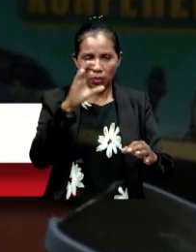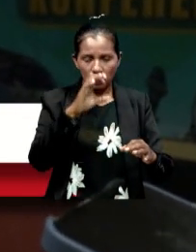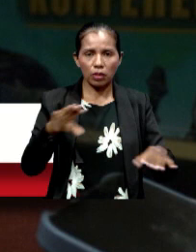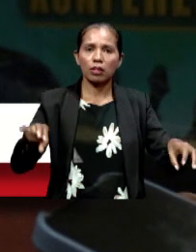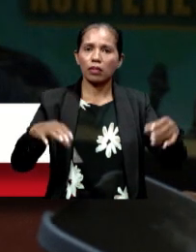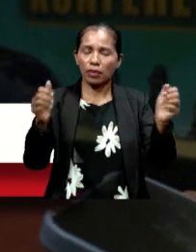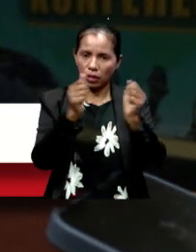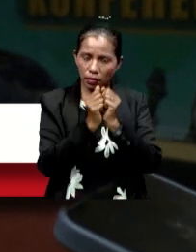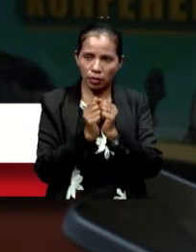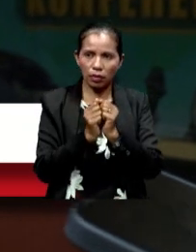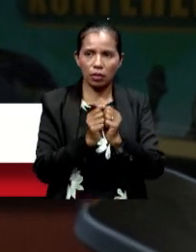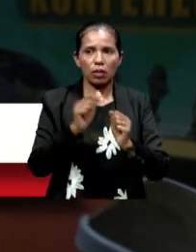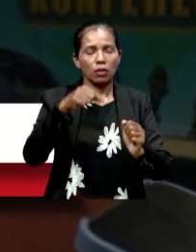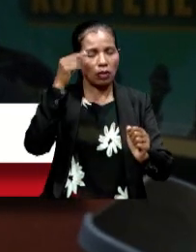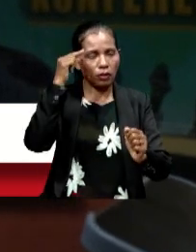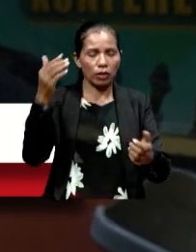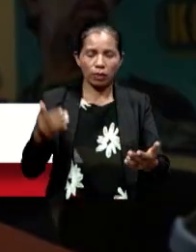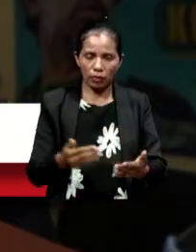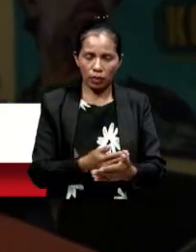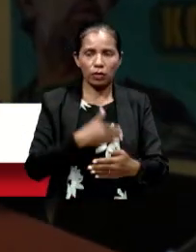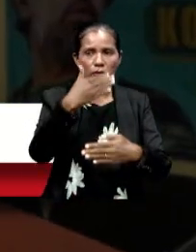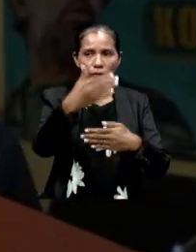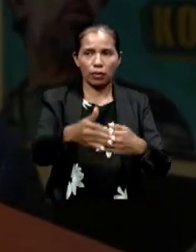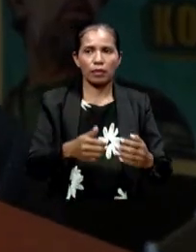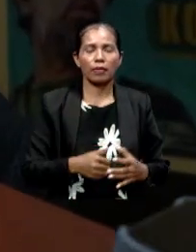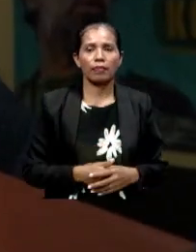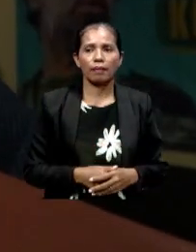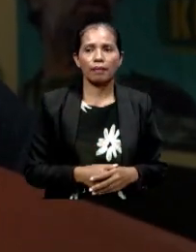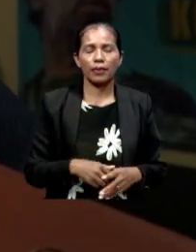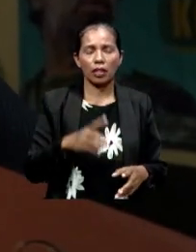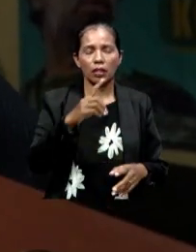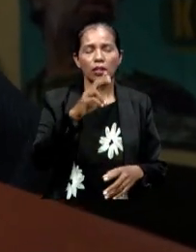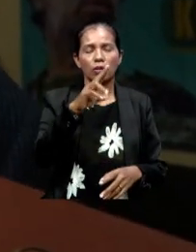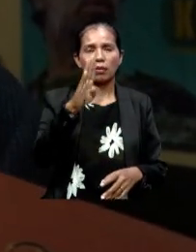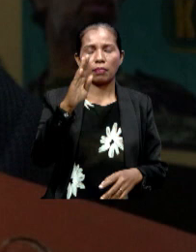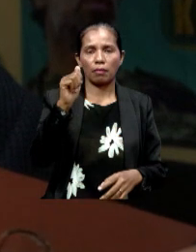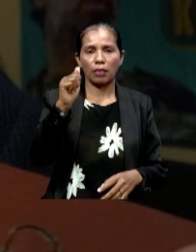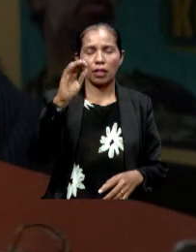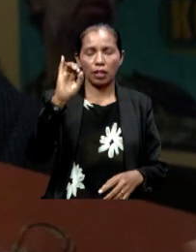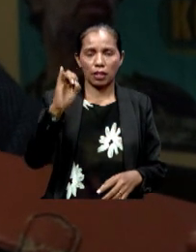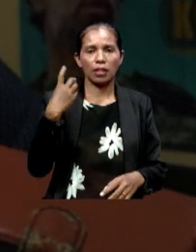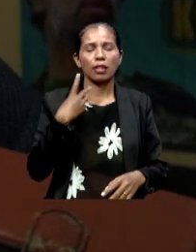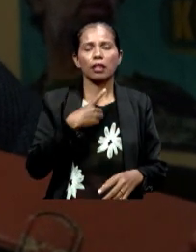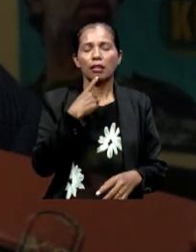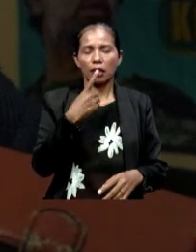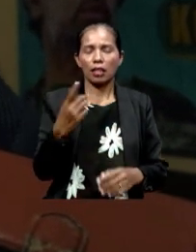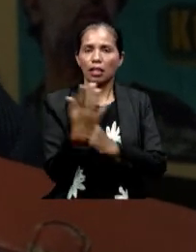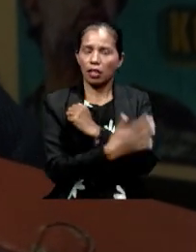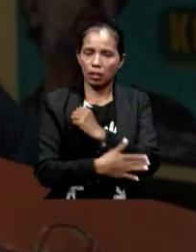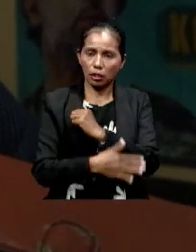serviço a moto ho governo fone nebe matuir mai. Dubai é italian kata na saúde da nebe ma